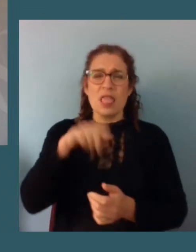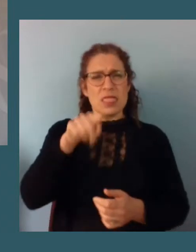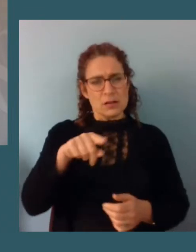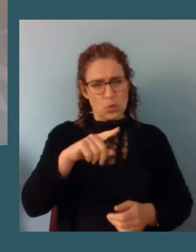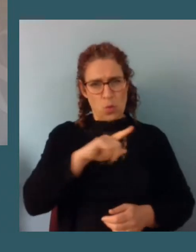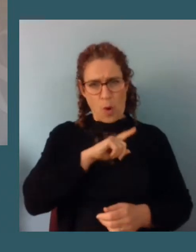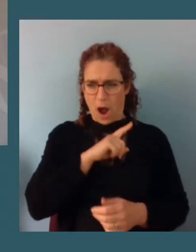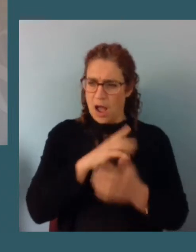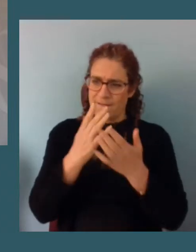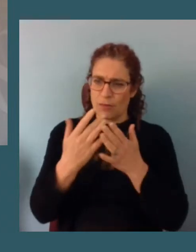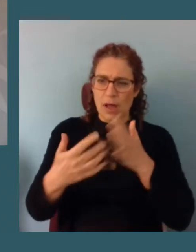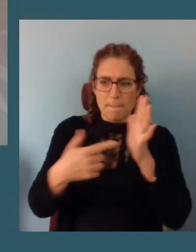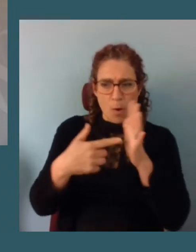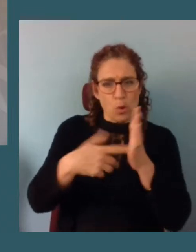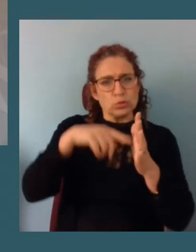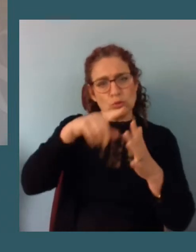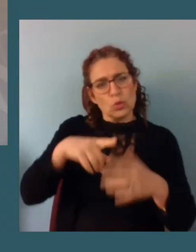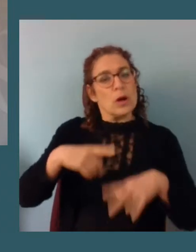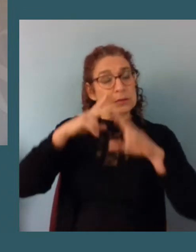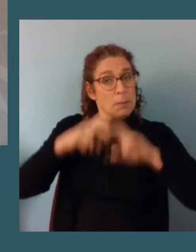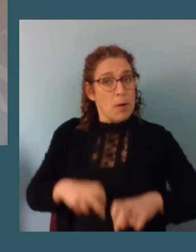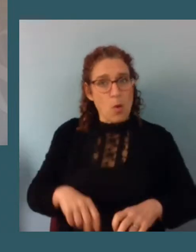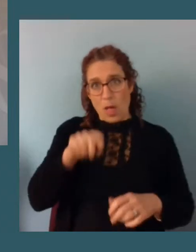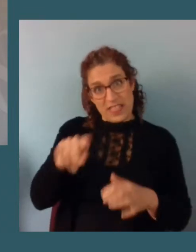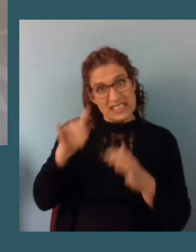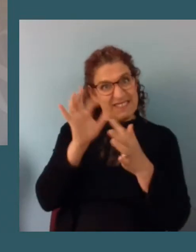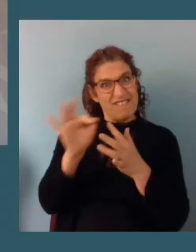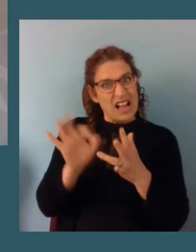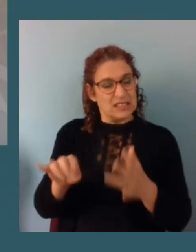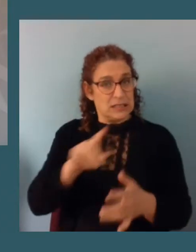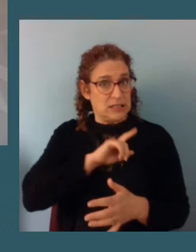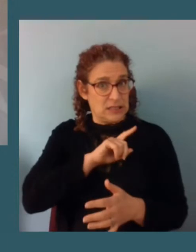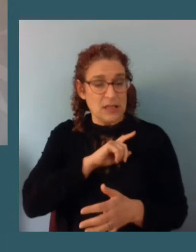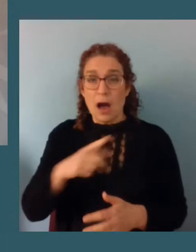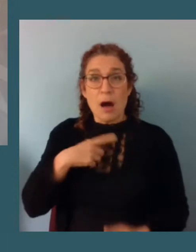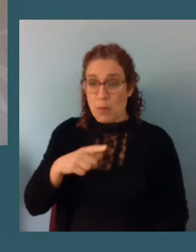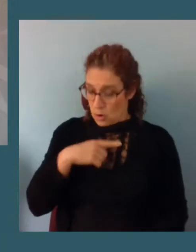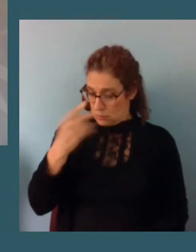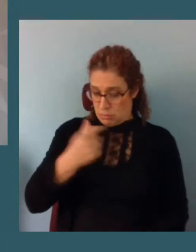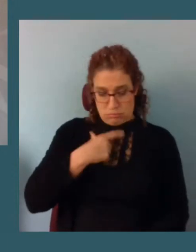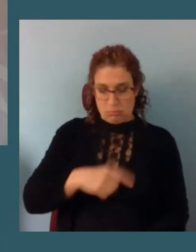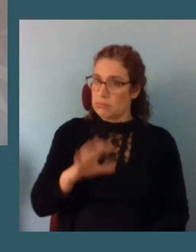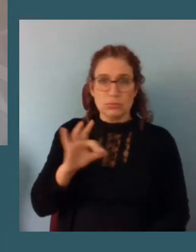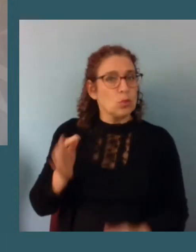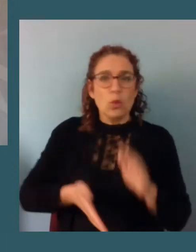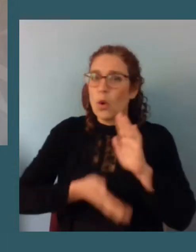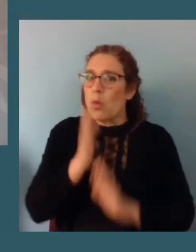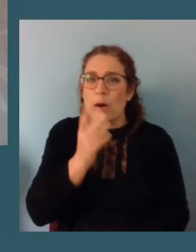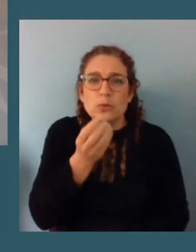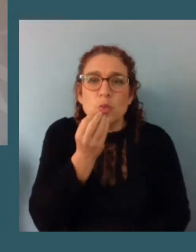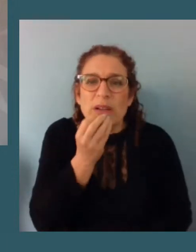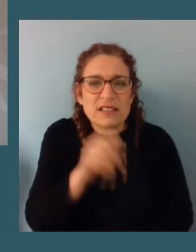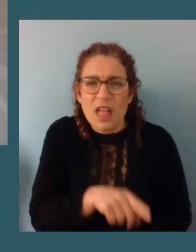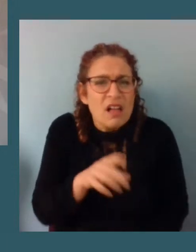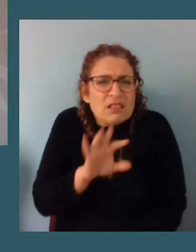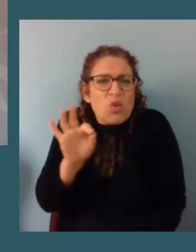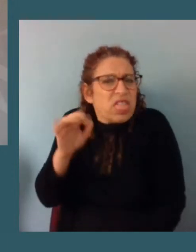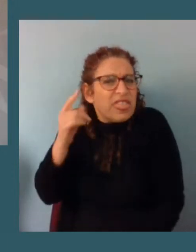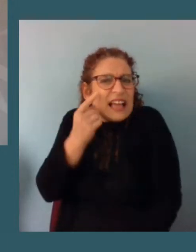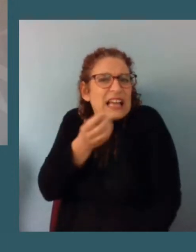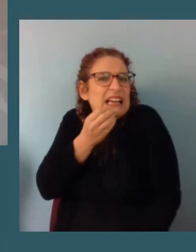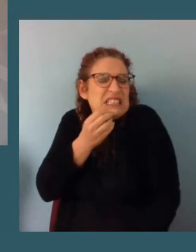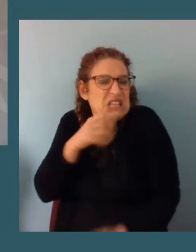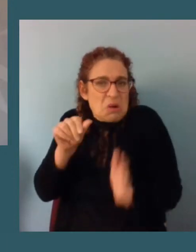of these factors, because for some individuals who they may not go out to eat, they may not see eating out as a big deal or part of